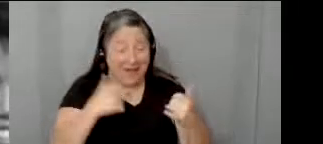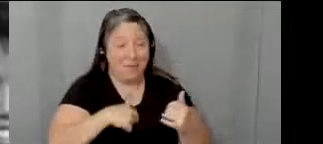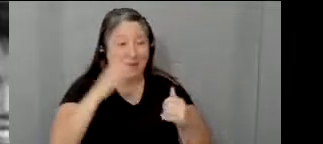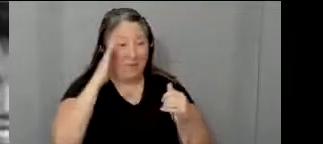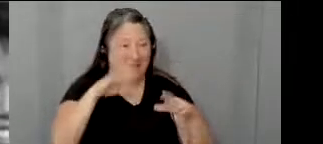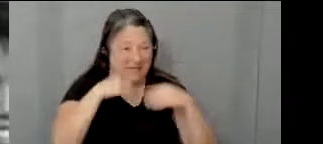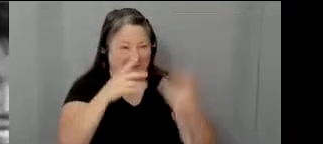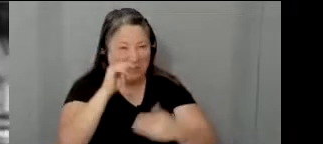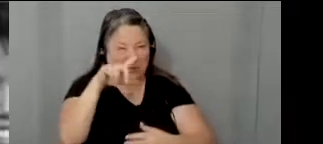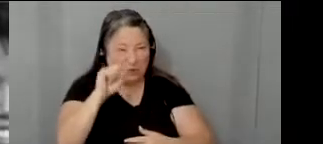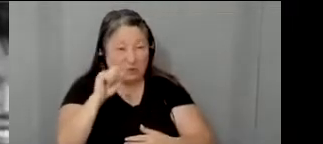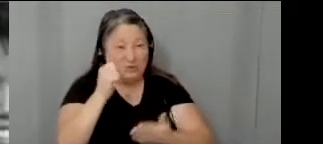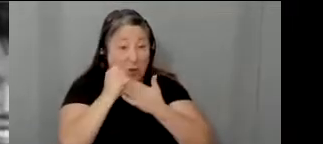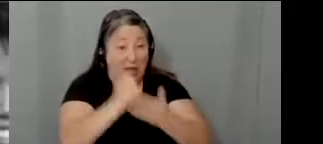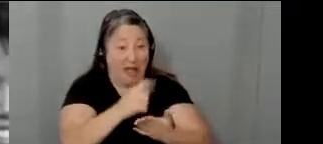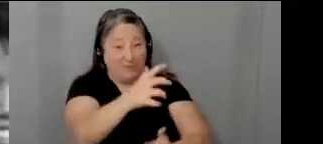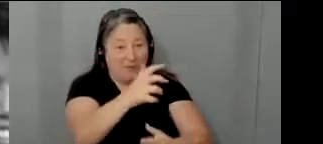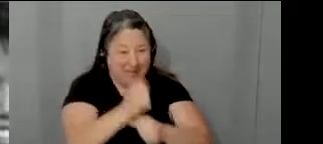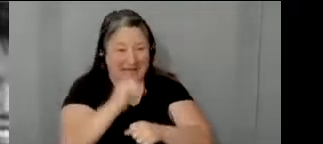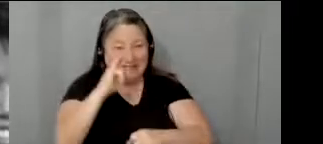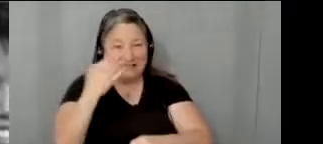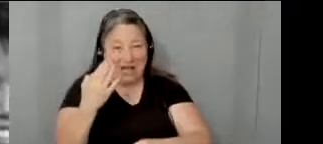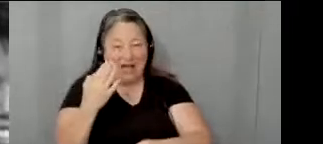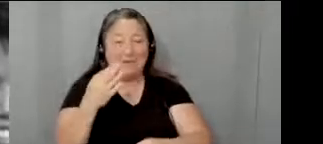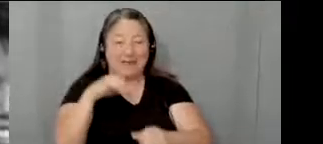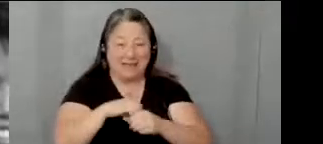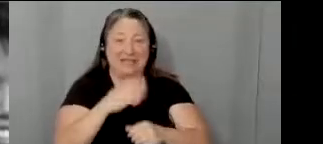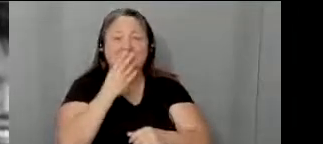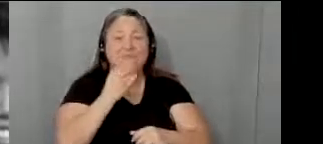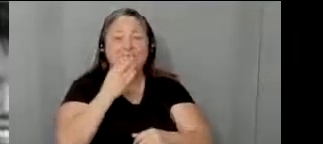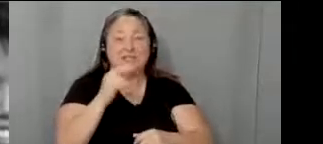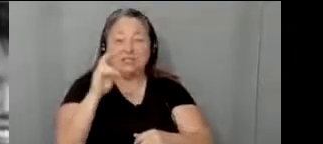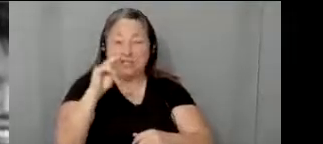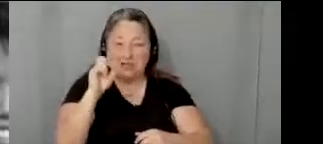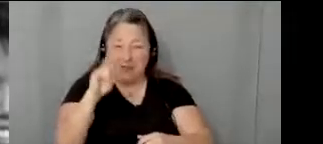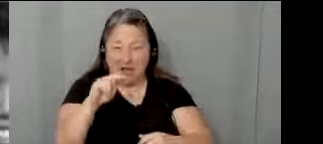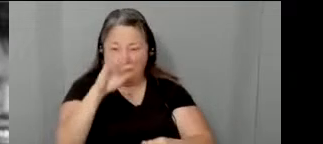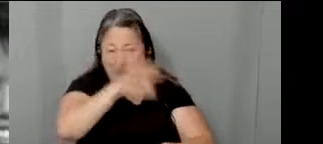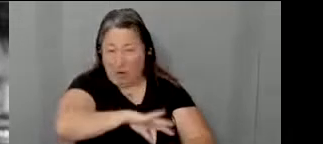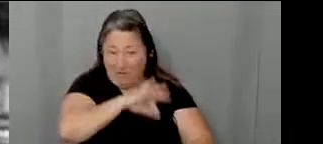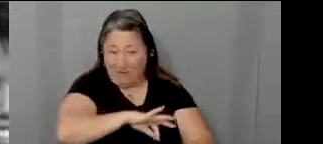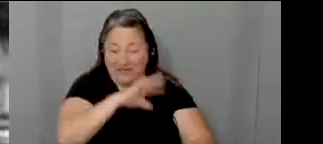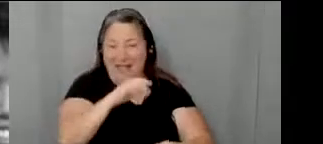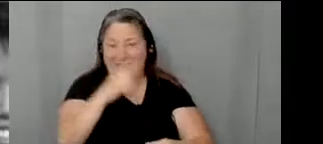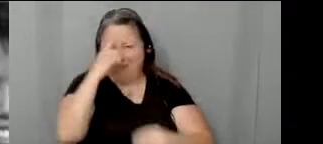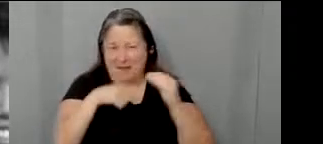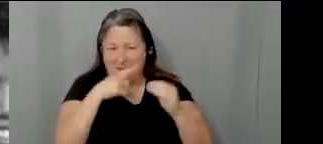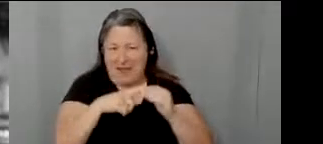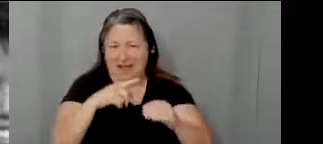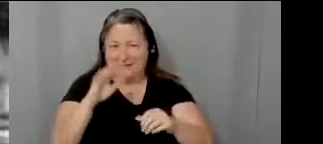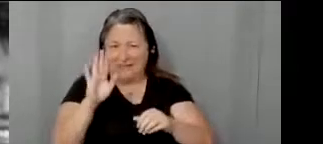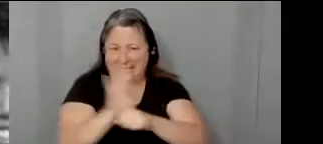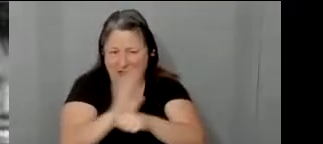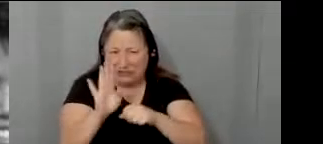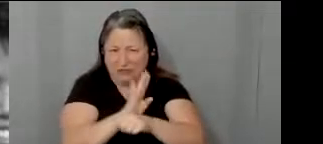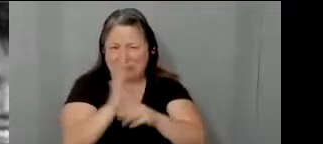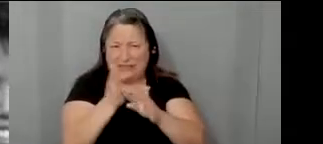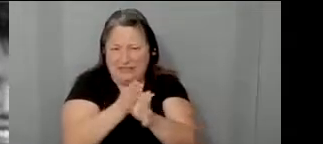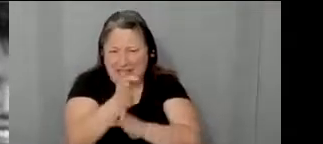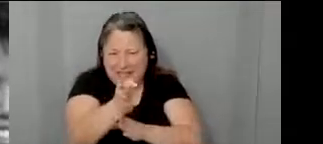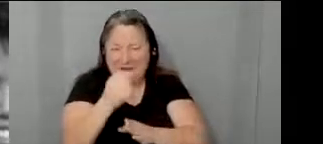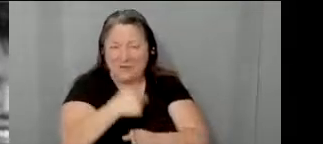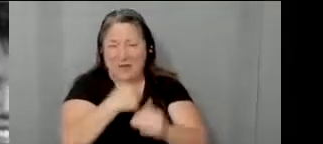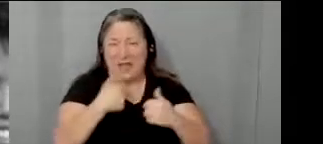that would actually help you get a job at a Jewish nonprofit, and think about the industry. And so we have two wonderful